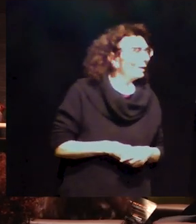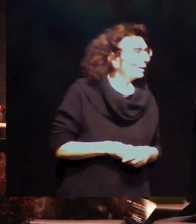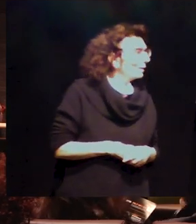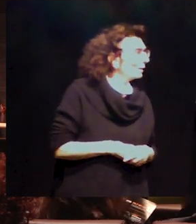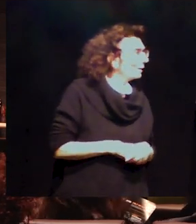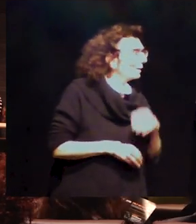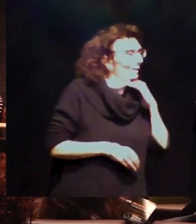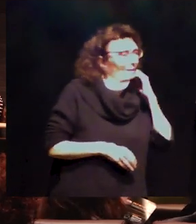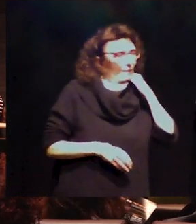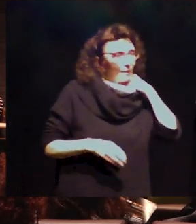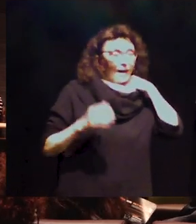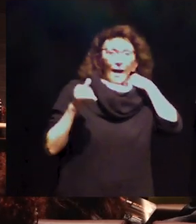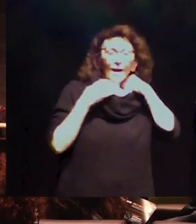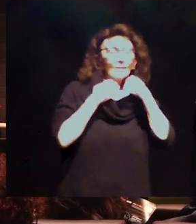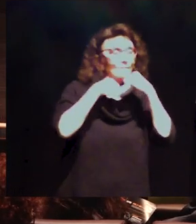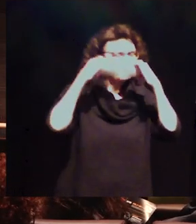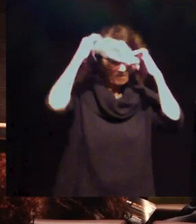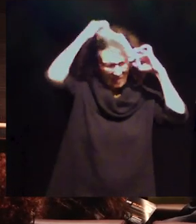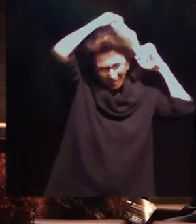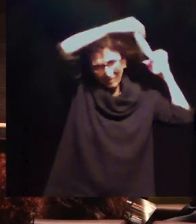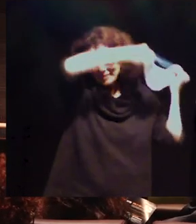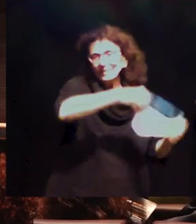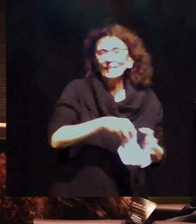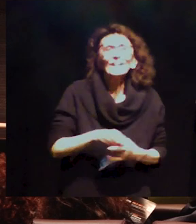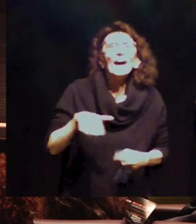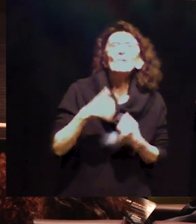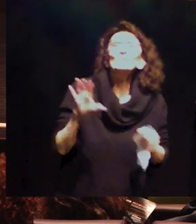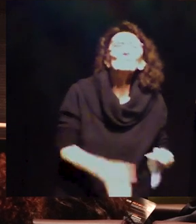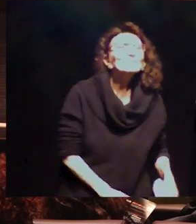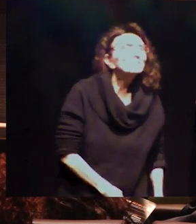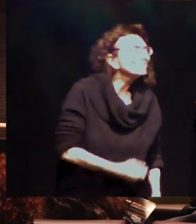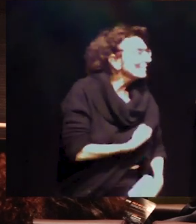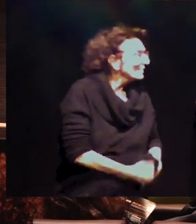How are you? Good. How are we doing, New York?